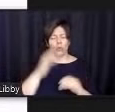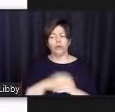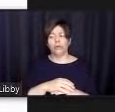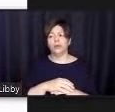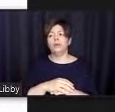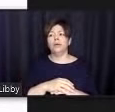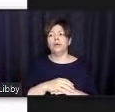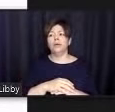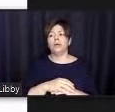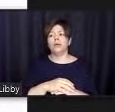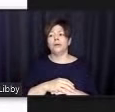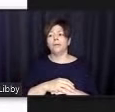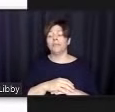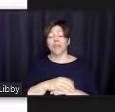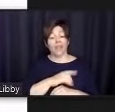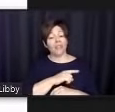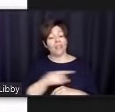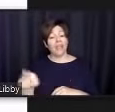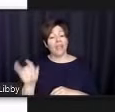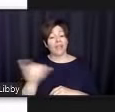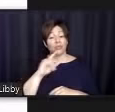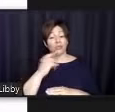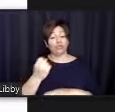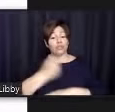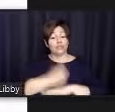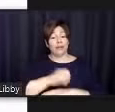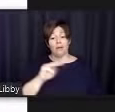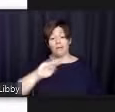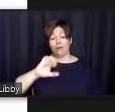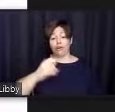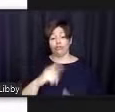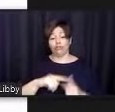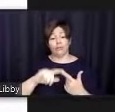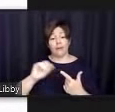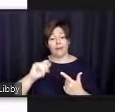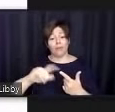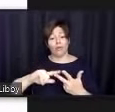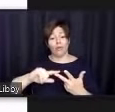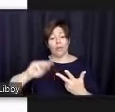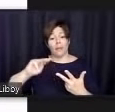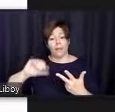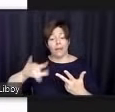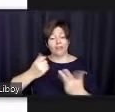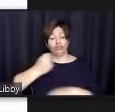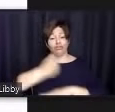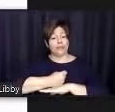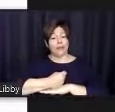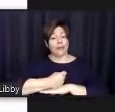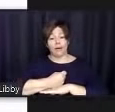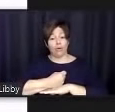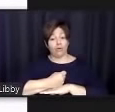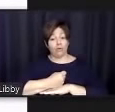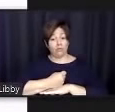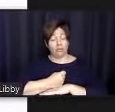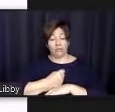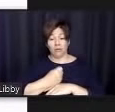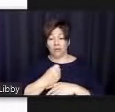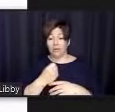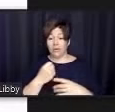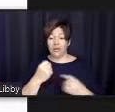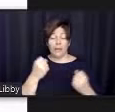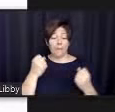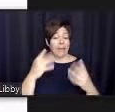They too shut down in March, April, and May. They too shut down, and they were unable to finish a lot of triennial and